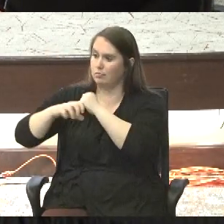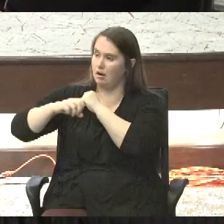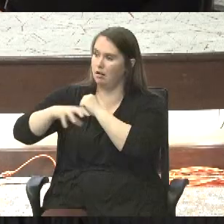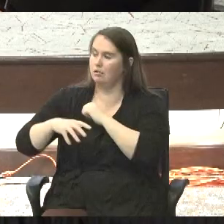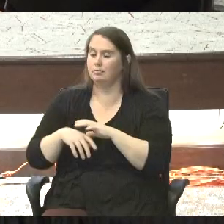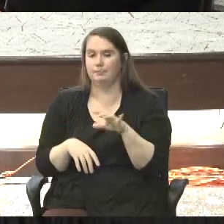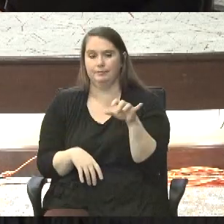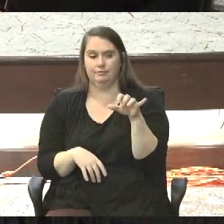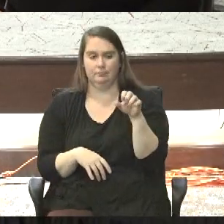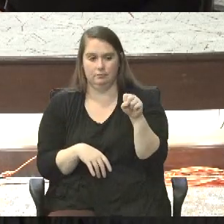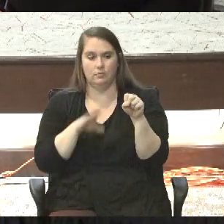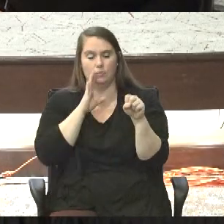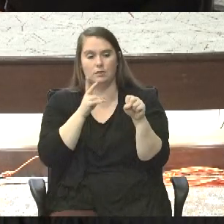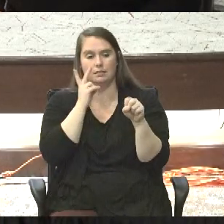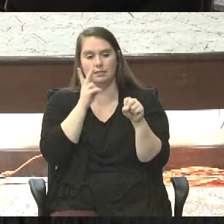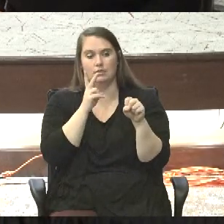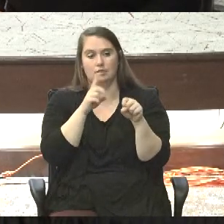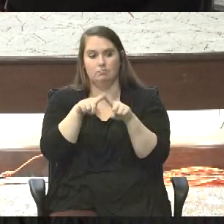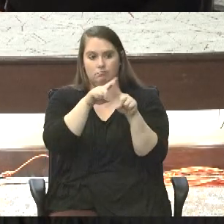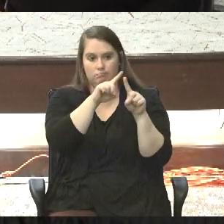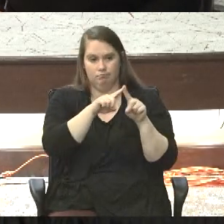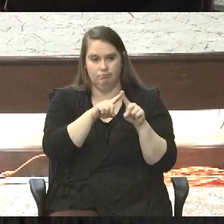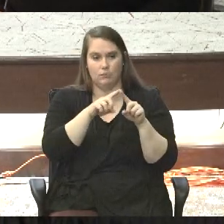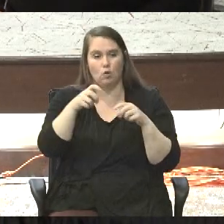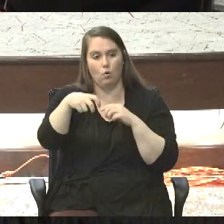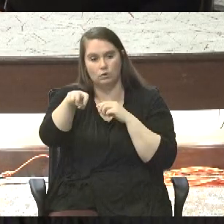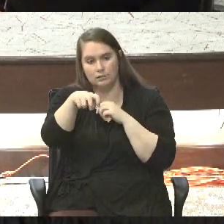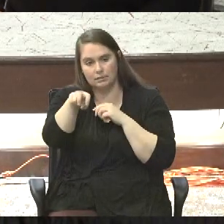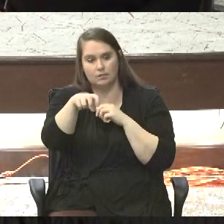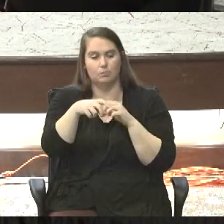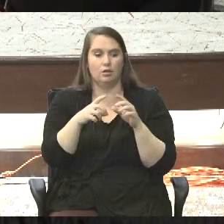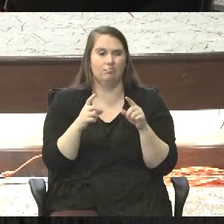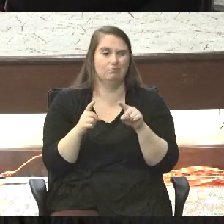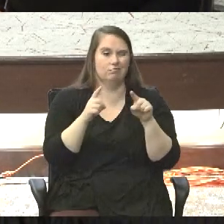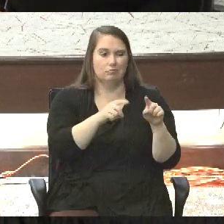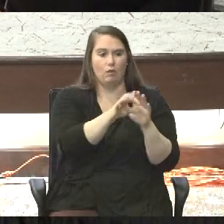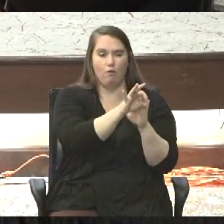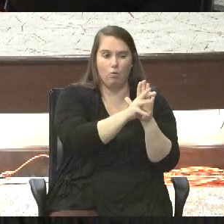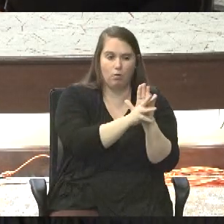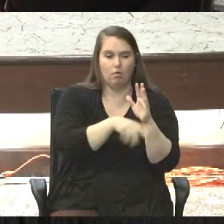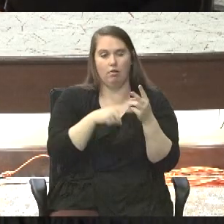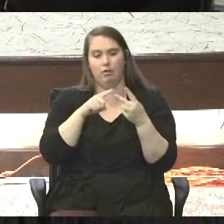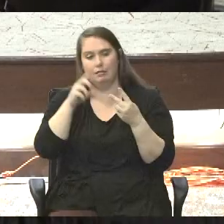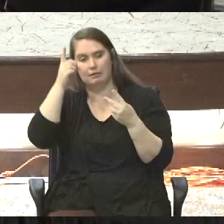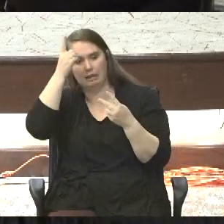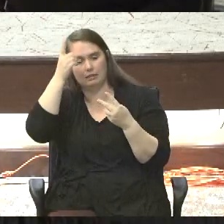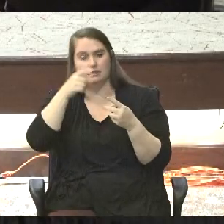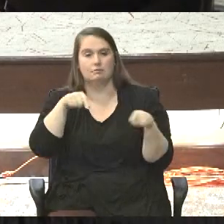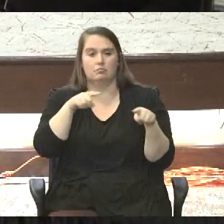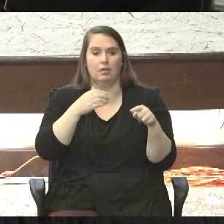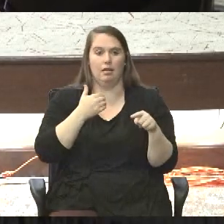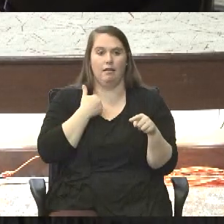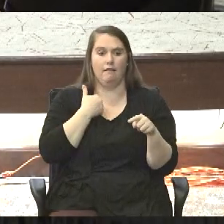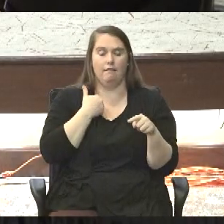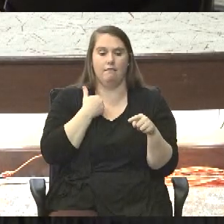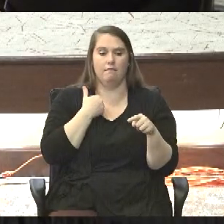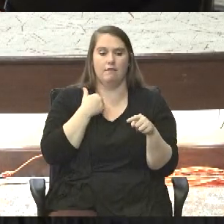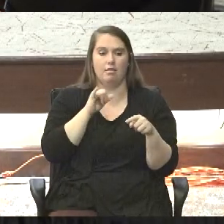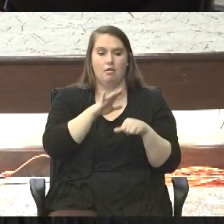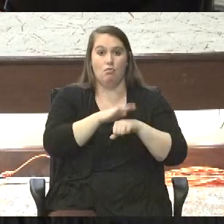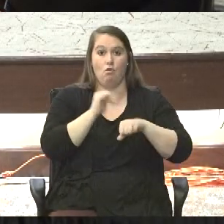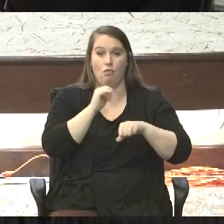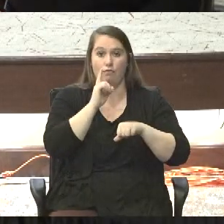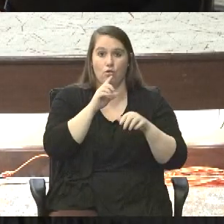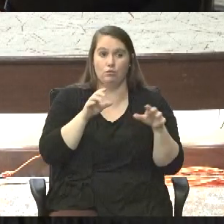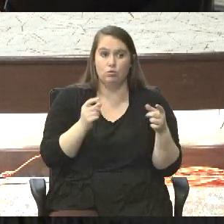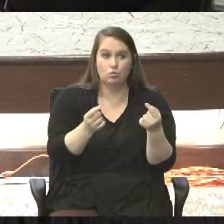see various tourism places, visit Fort Worth or visit Dallas. A lot of them will have kind of that call to action to